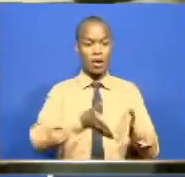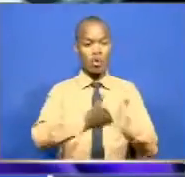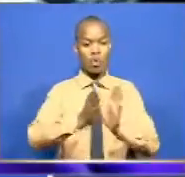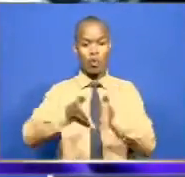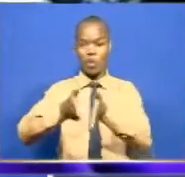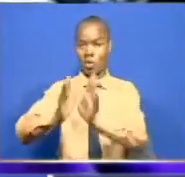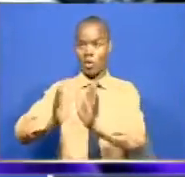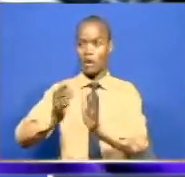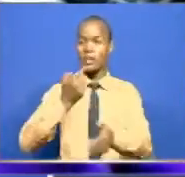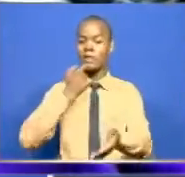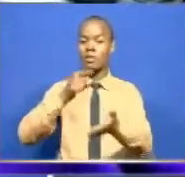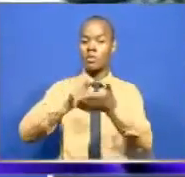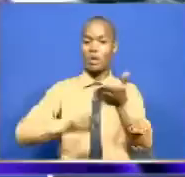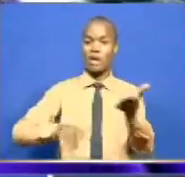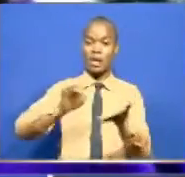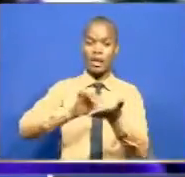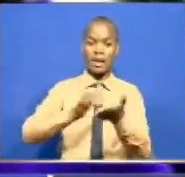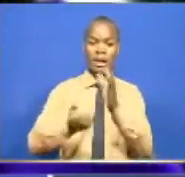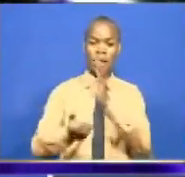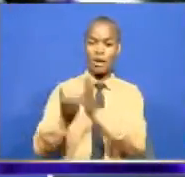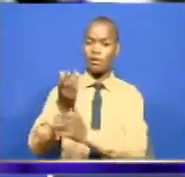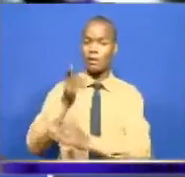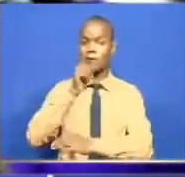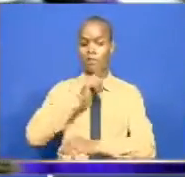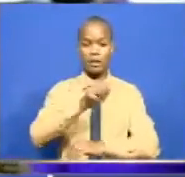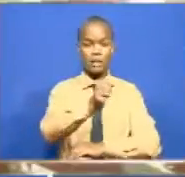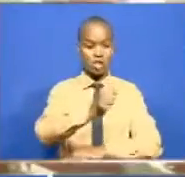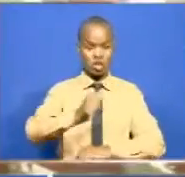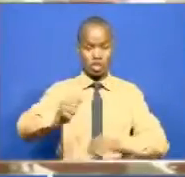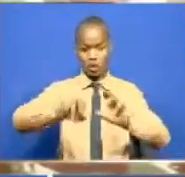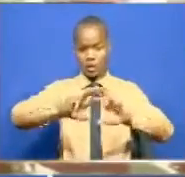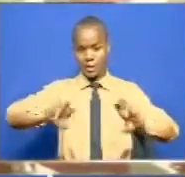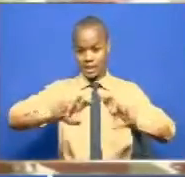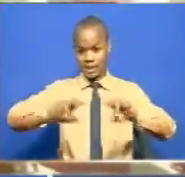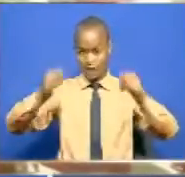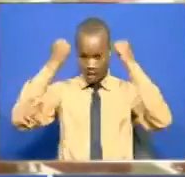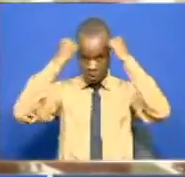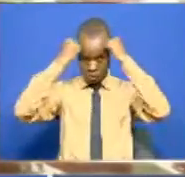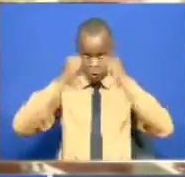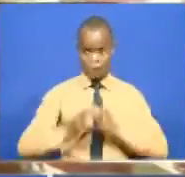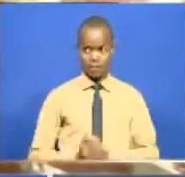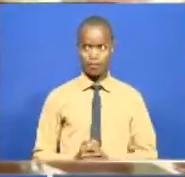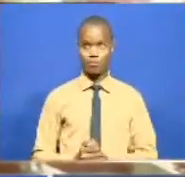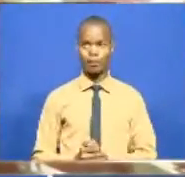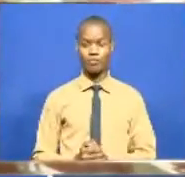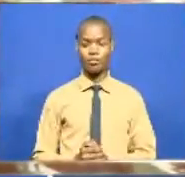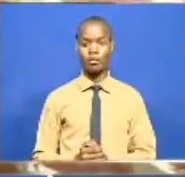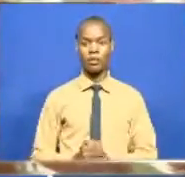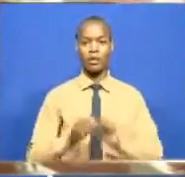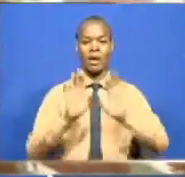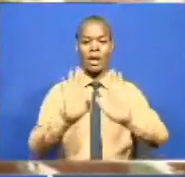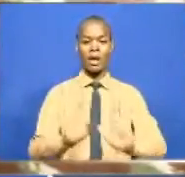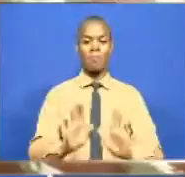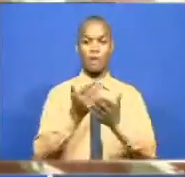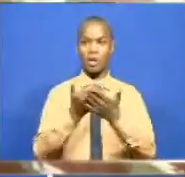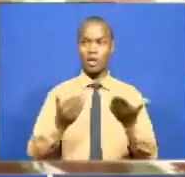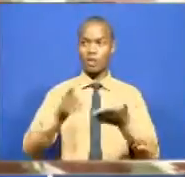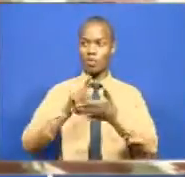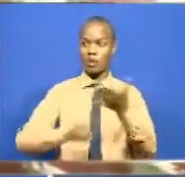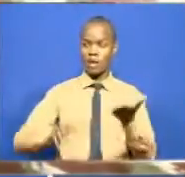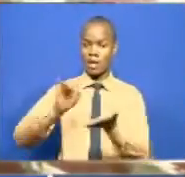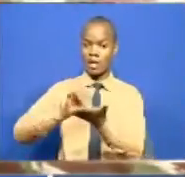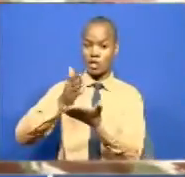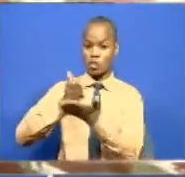Maringa, say they had launched a door-to-door campaign to trace the learners. The important thing about this is that the names of the students are known,